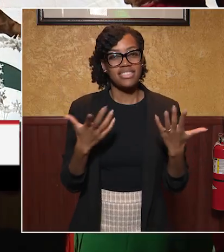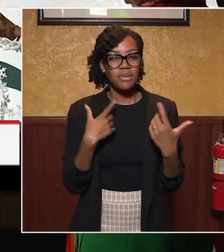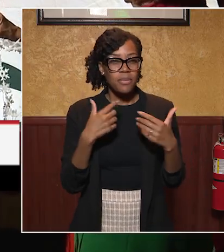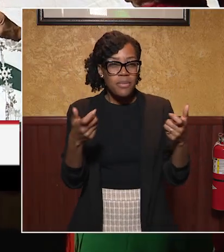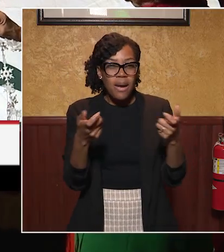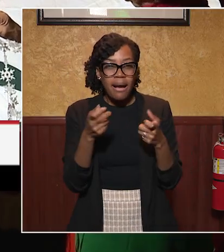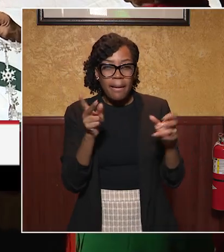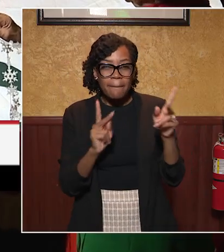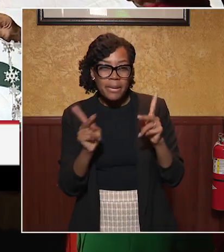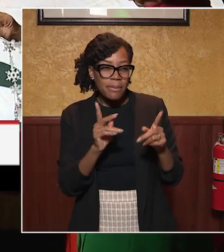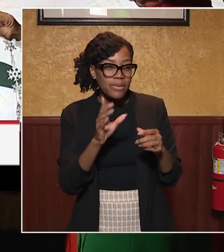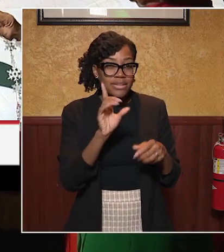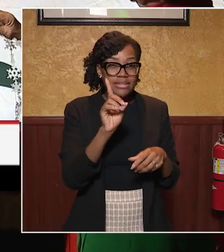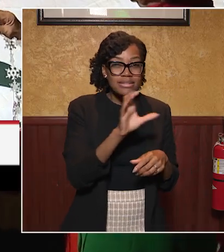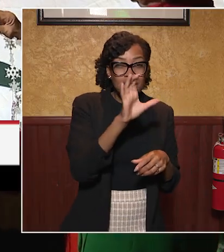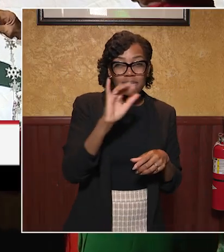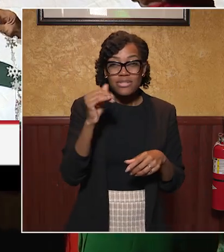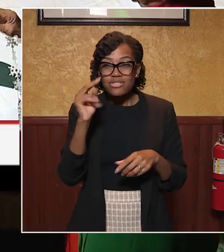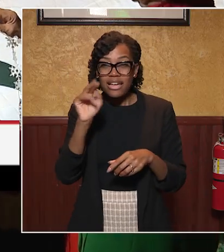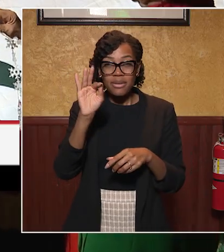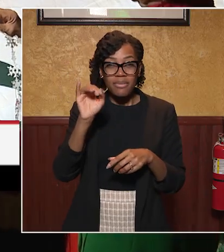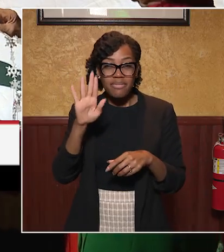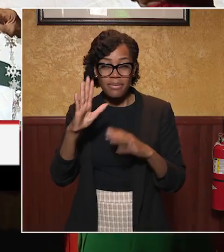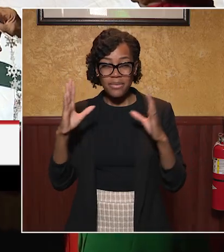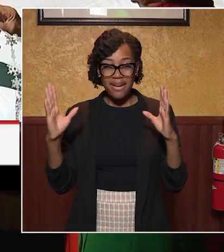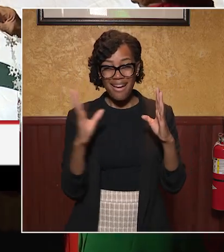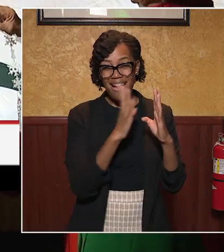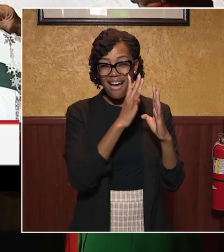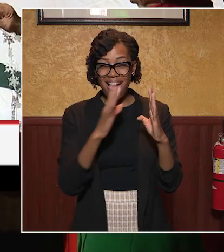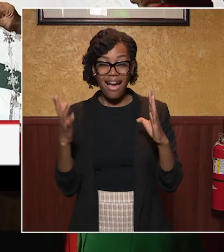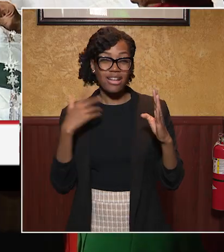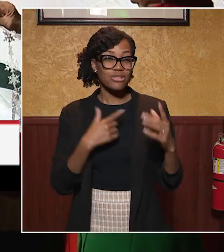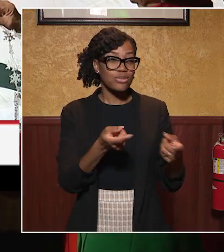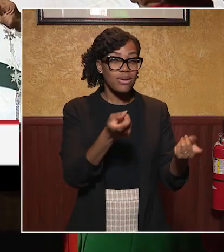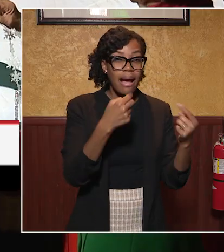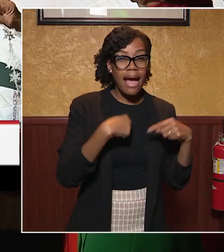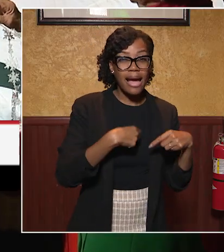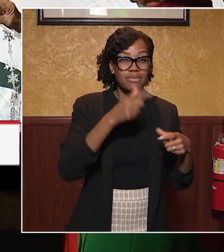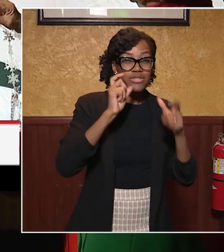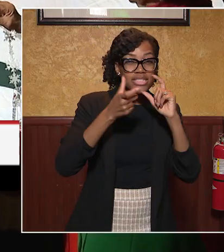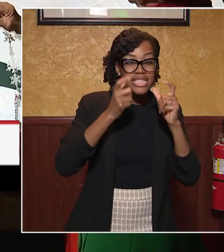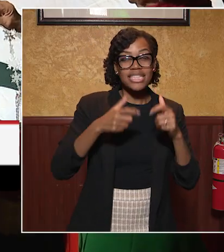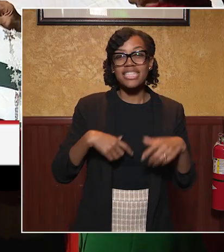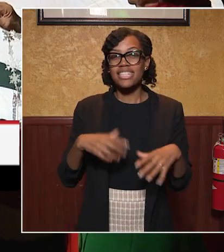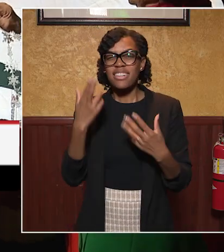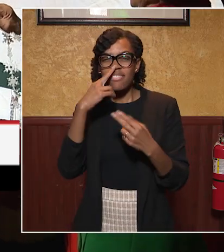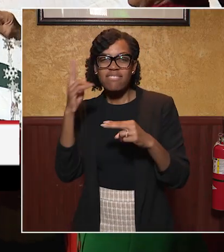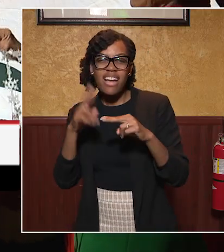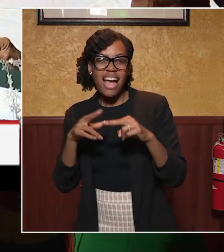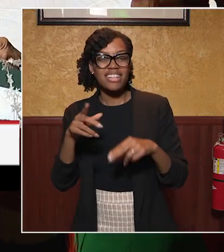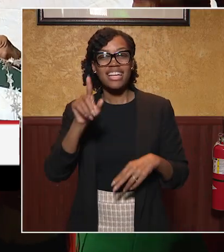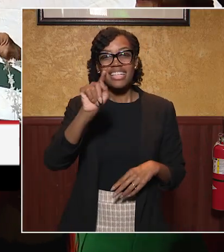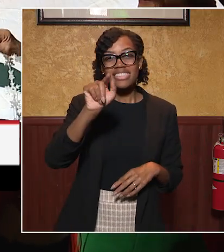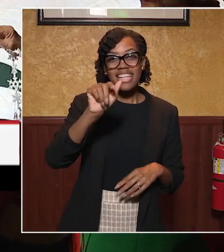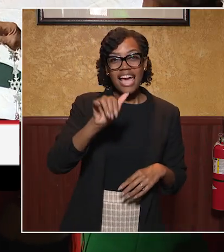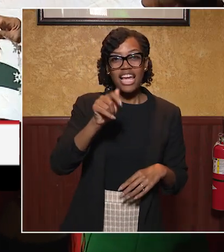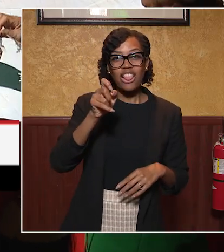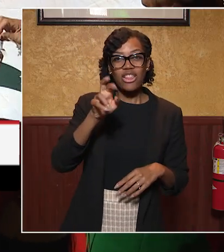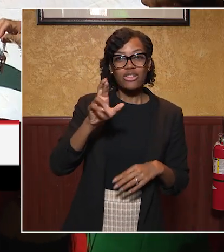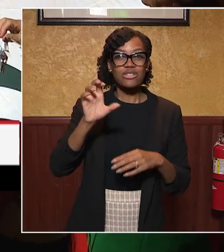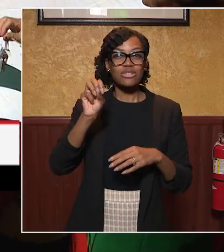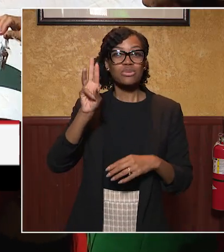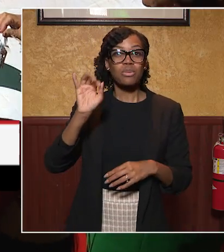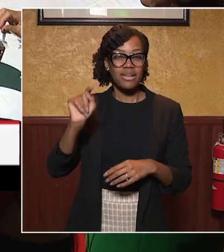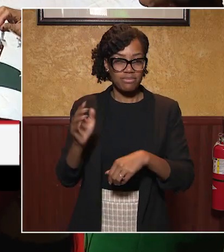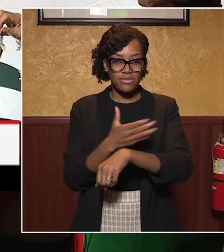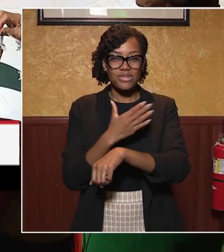that and have great opportunities for people to drink and have fun. And there's going to be Taylor Swift night and all the fun things that you're going to be able to do when you're there. And also there will